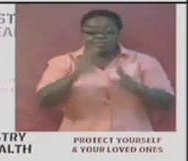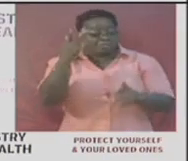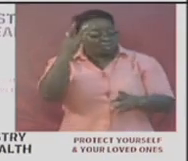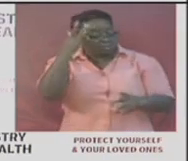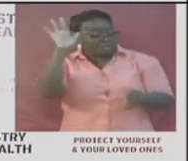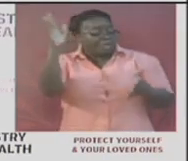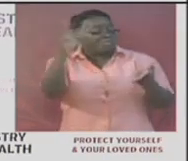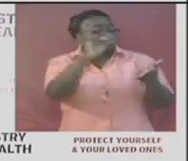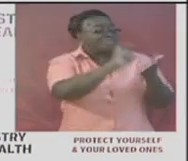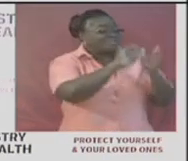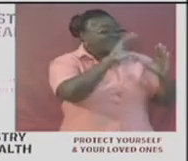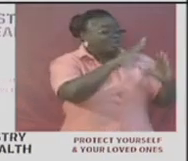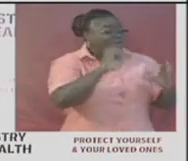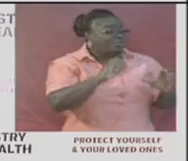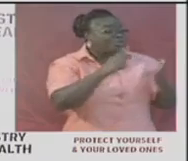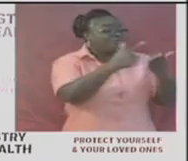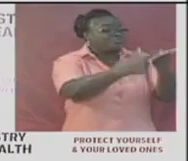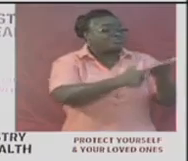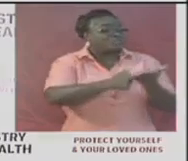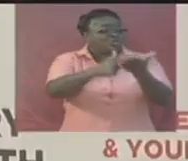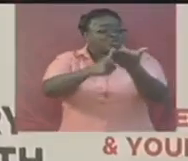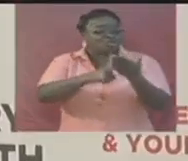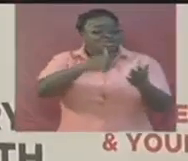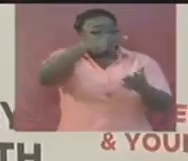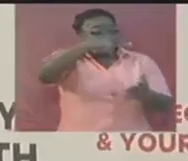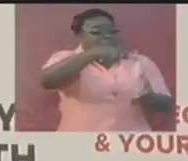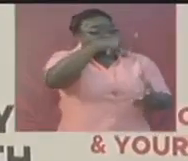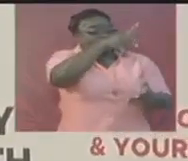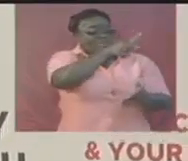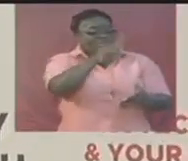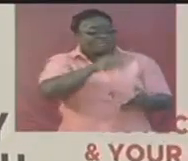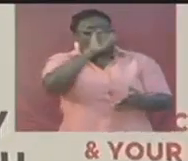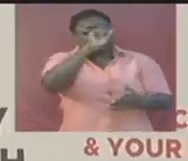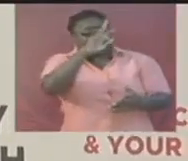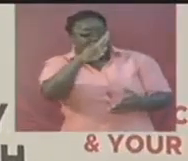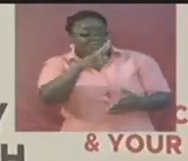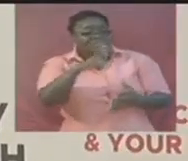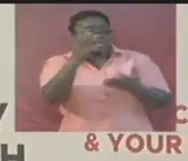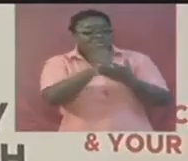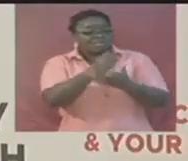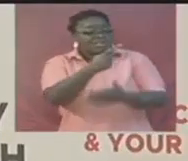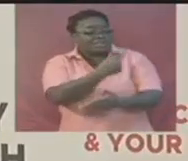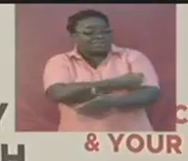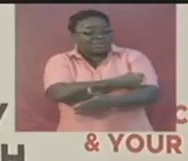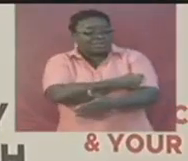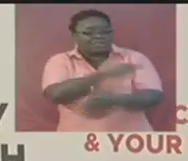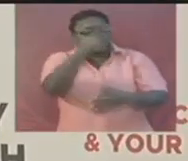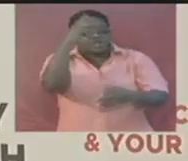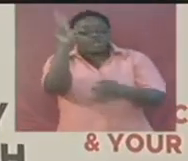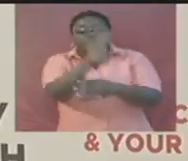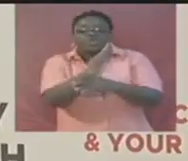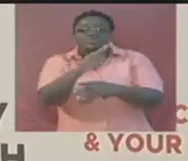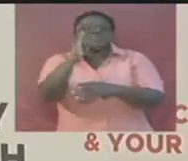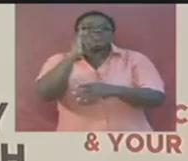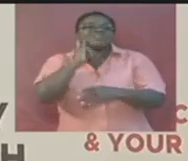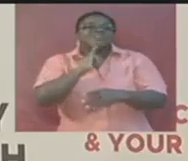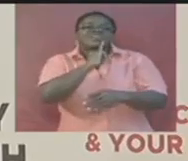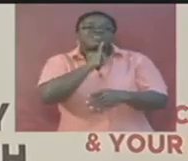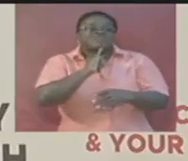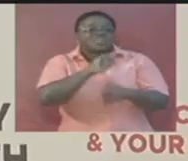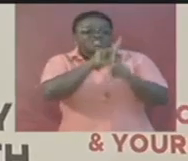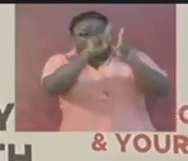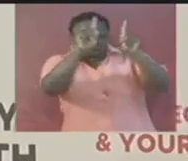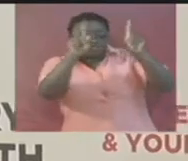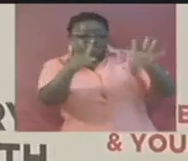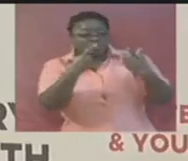even before the vaccines roll out to get the vaccines, because they were going to use their country as the pilot or as a testing